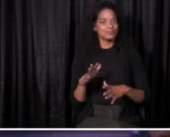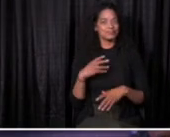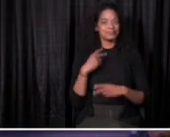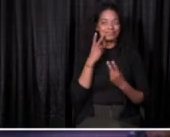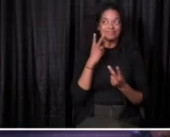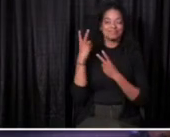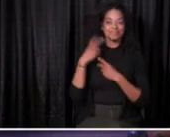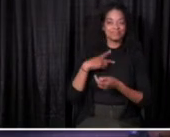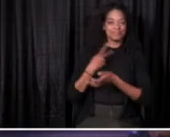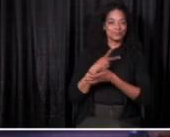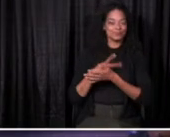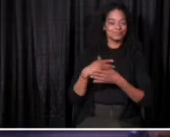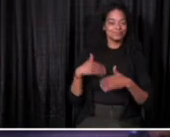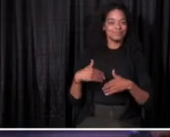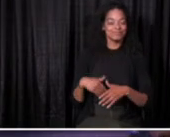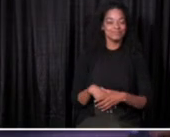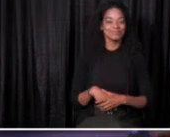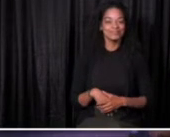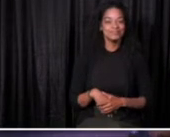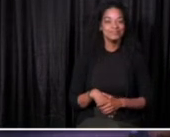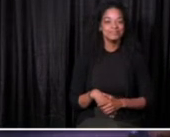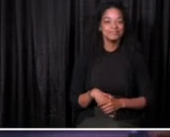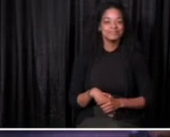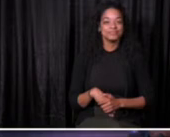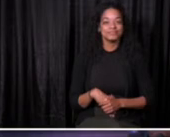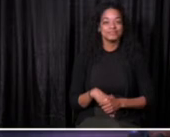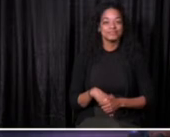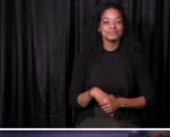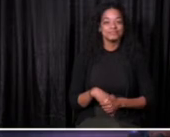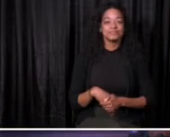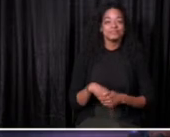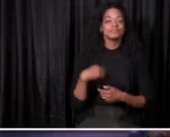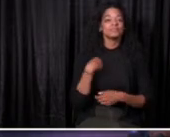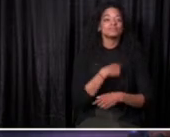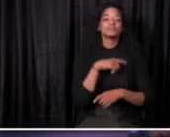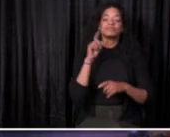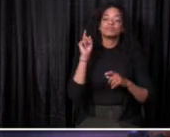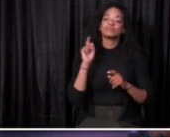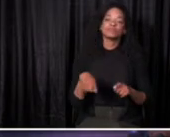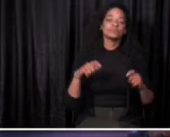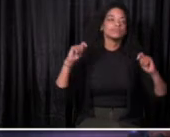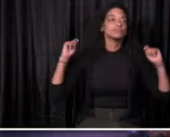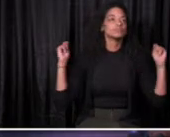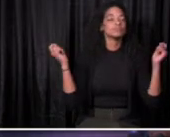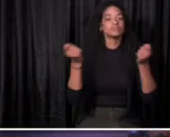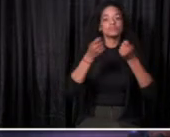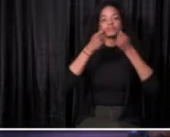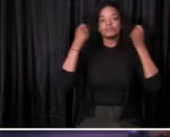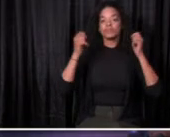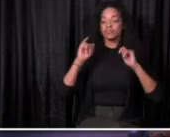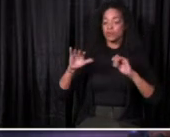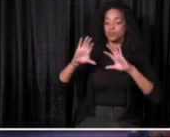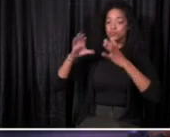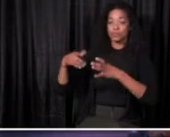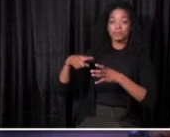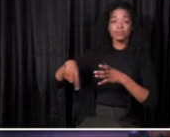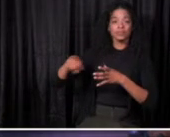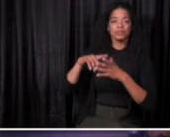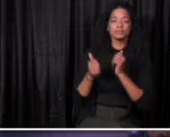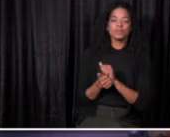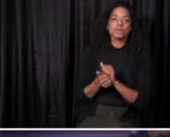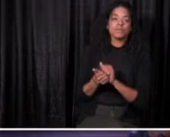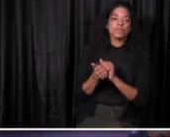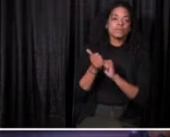student, we need to celebrate those who made the biggest sacrifice of